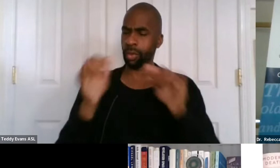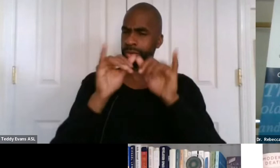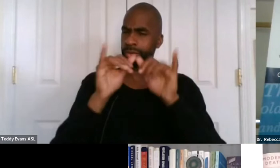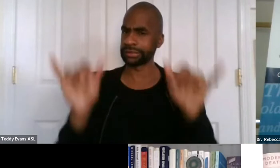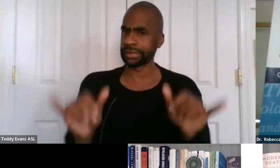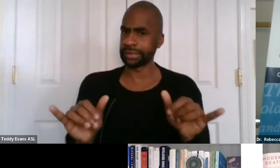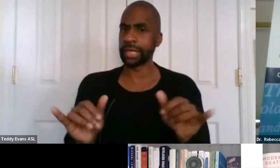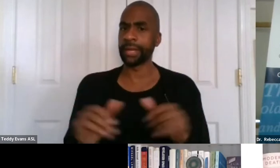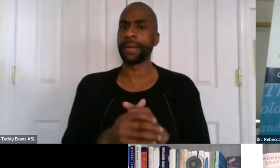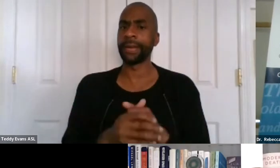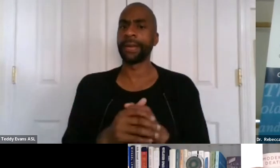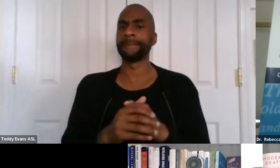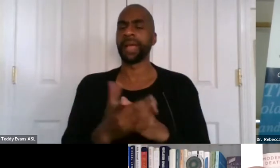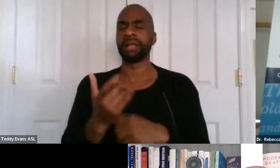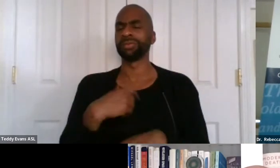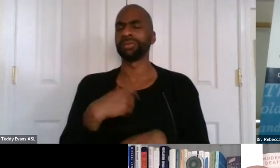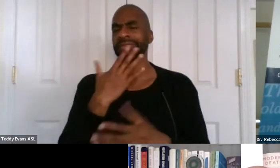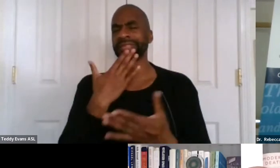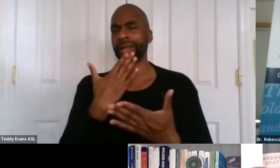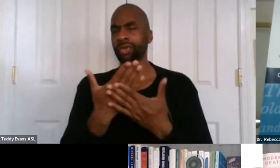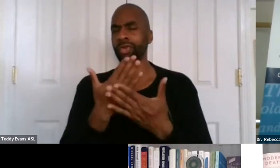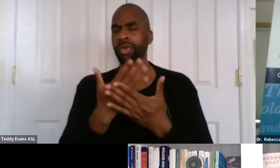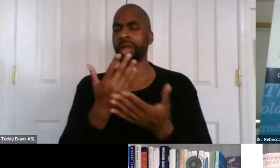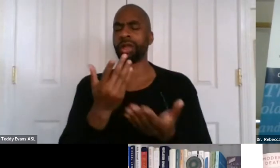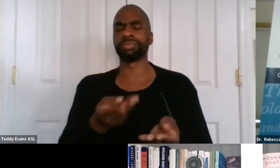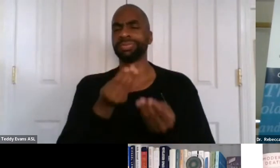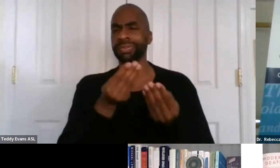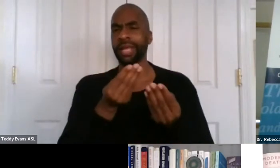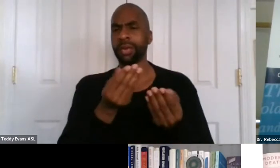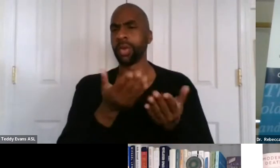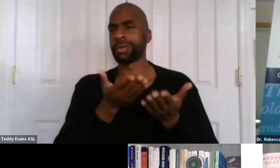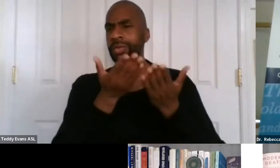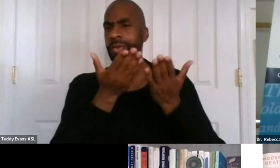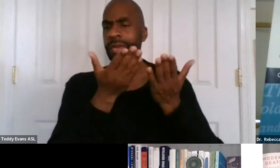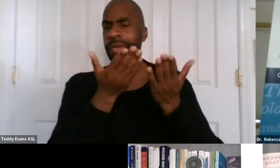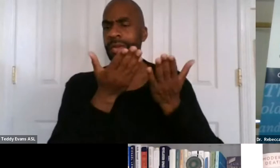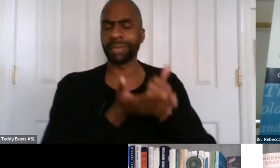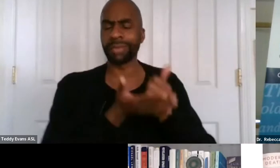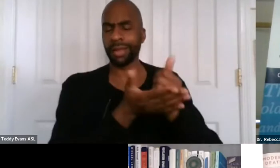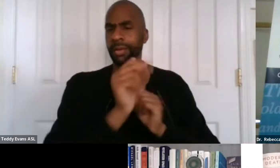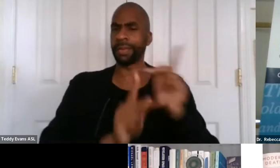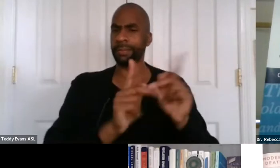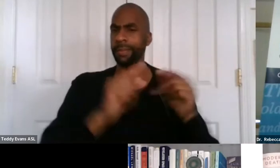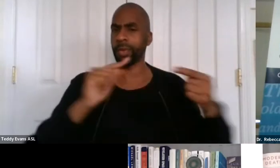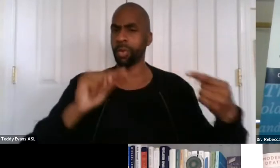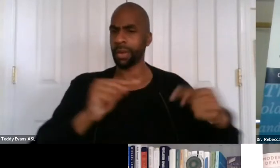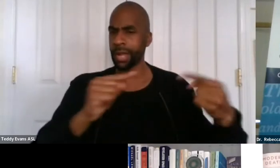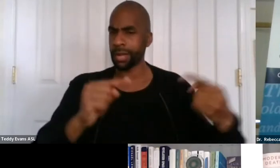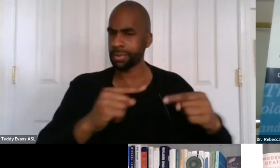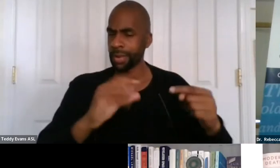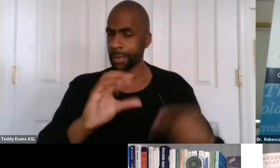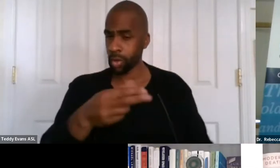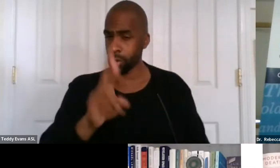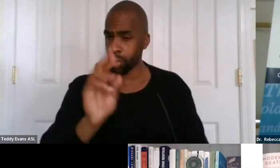is so poor at treating especially chronic pain is because we've become so spoiled with things